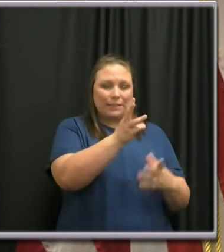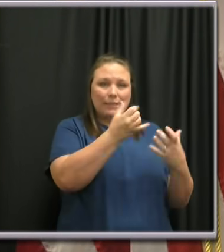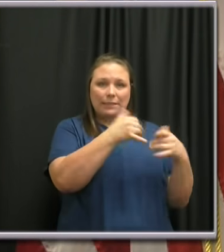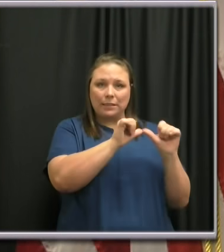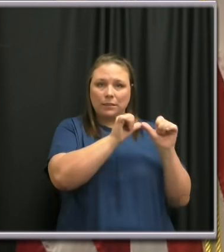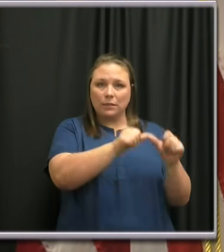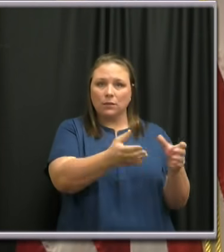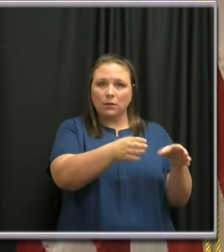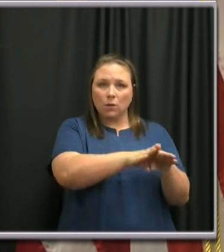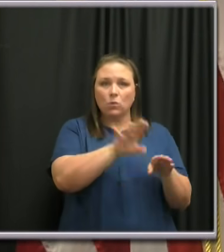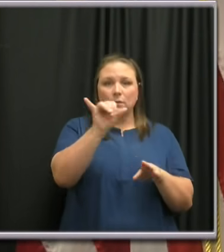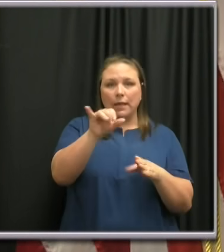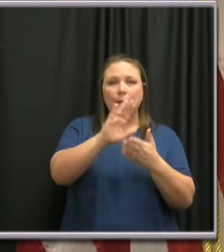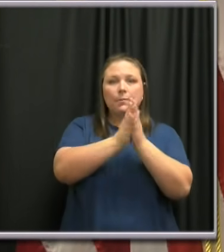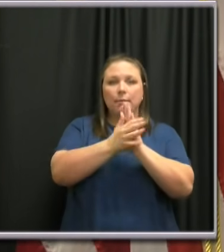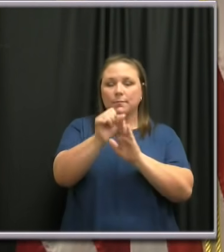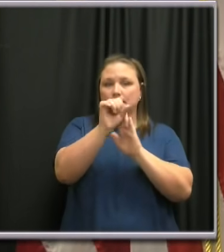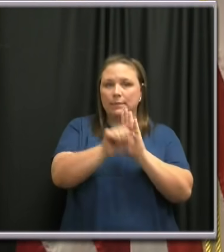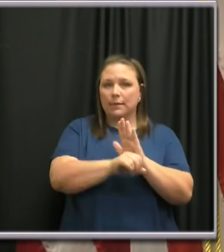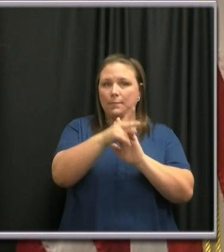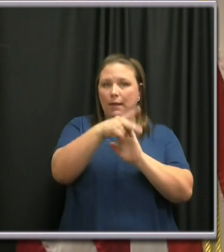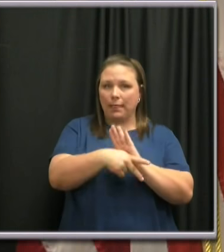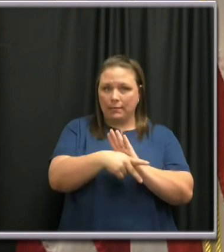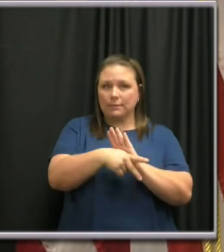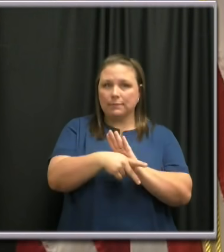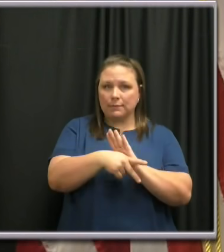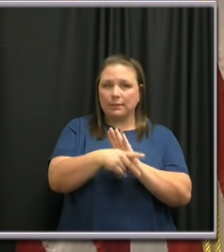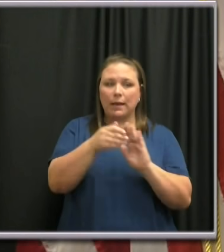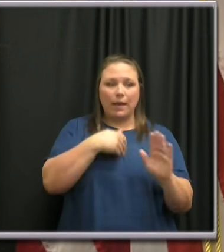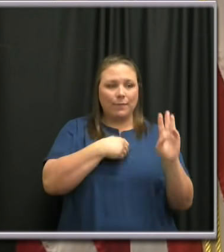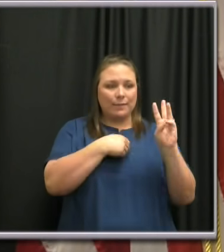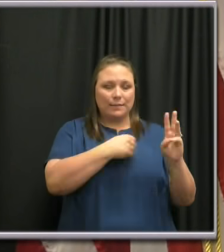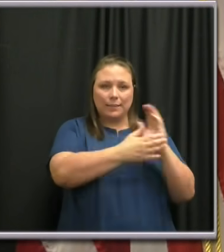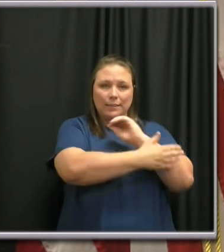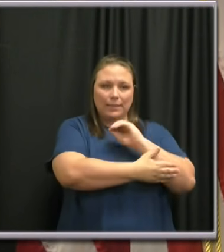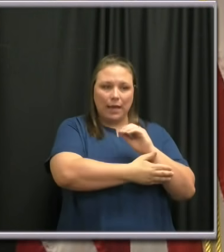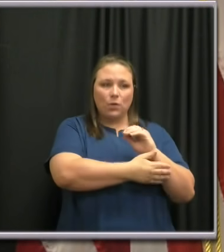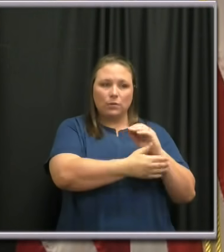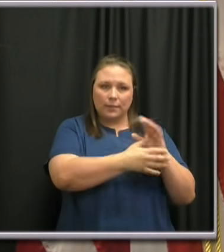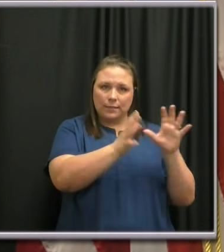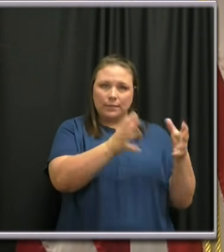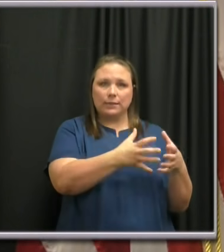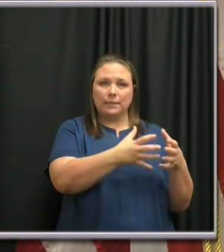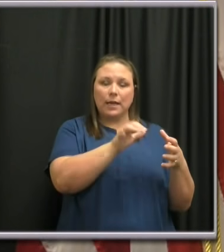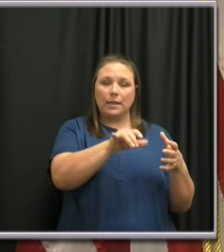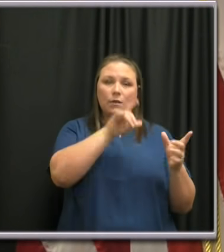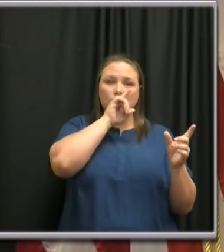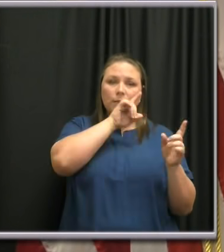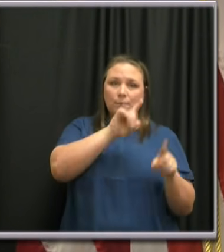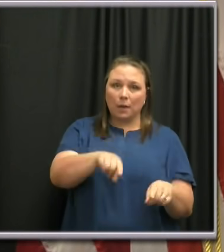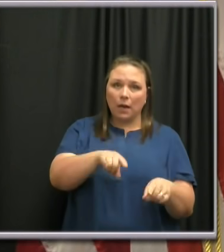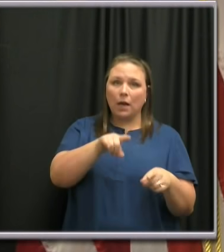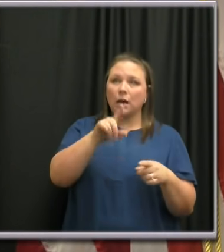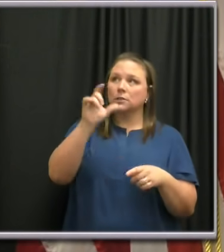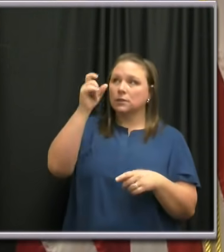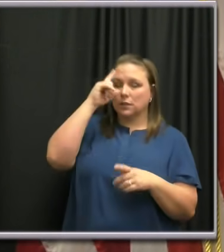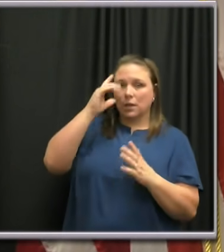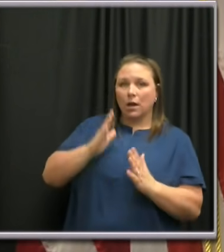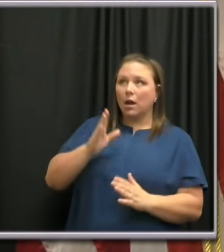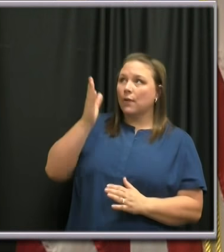That is a state policy about having the 6 counties, and that's in response, I believe, to the